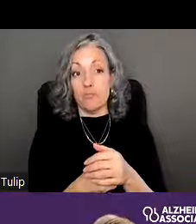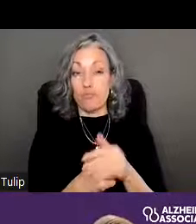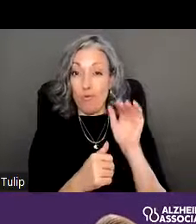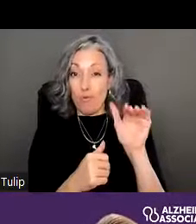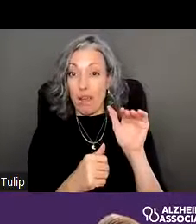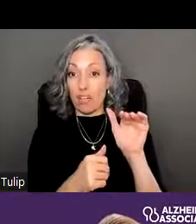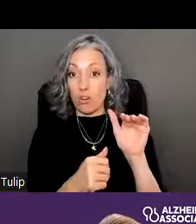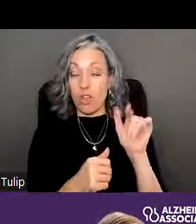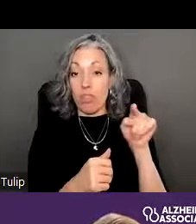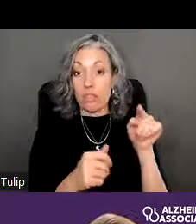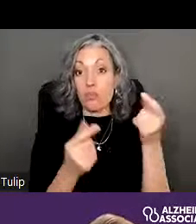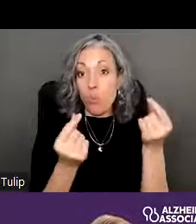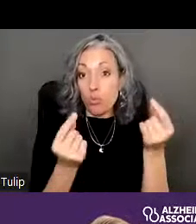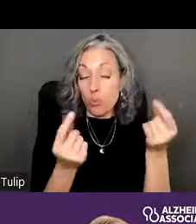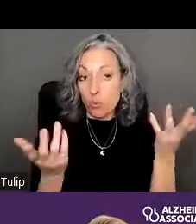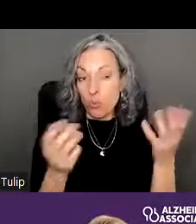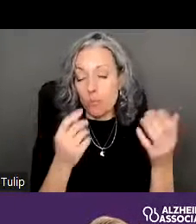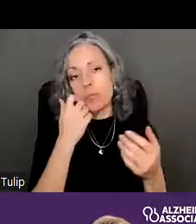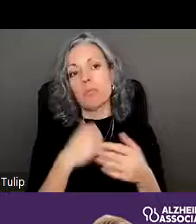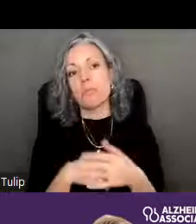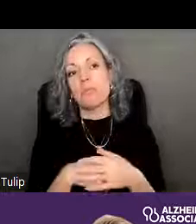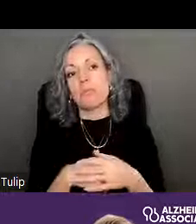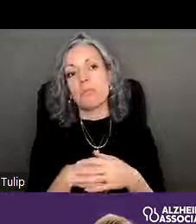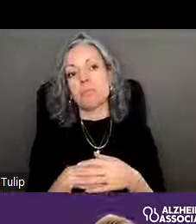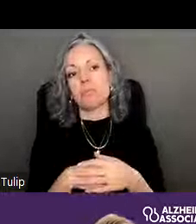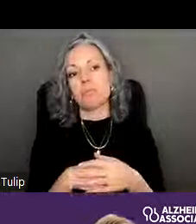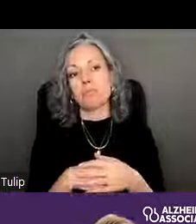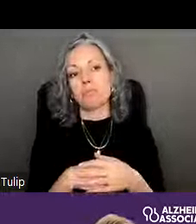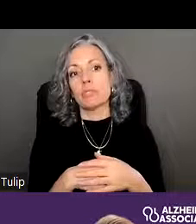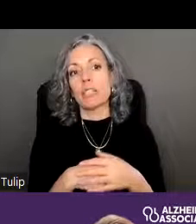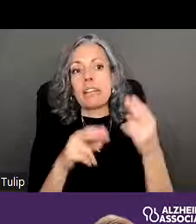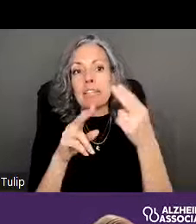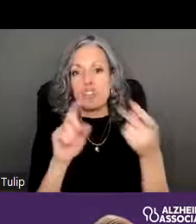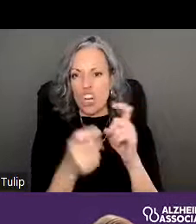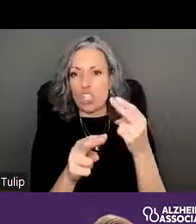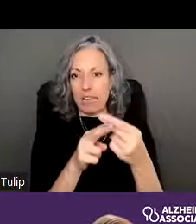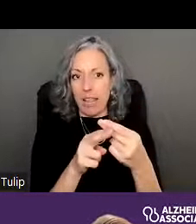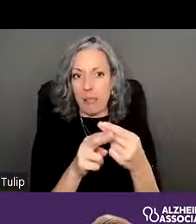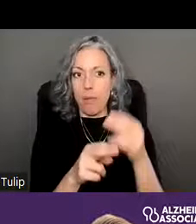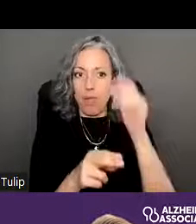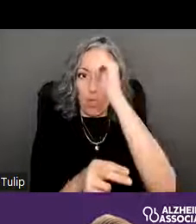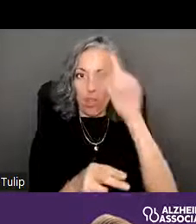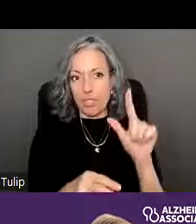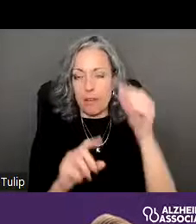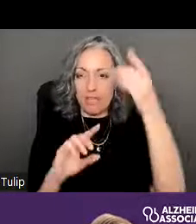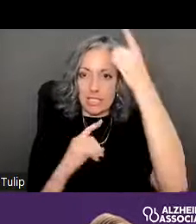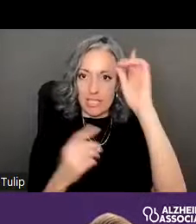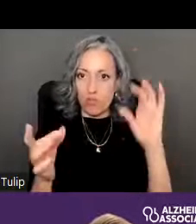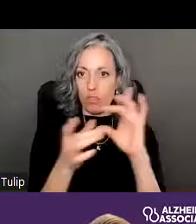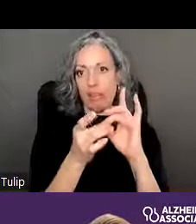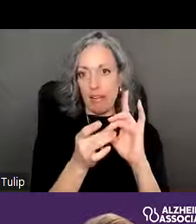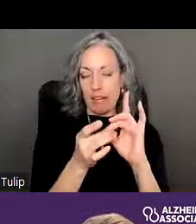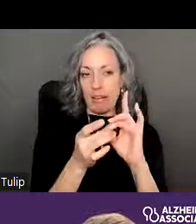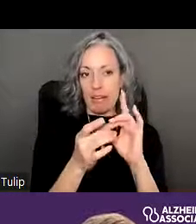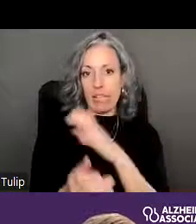of what the bill will do. It renames the committee to the Alzheimer's Disease and Related Conditions